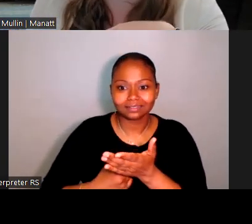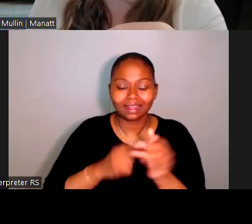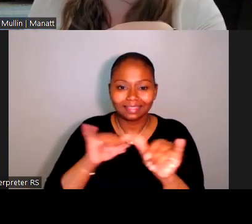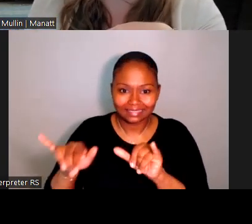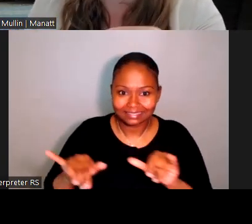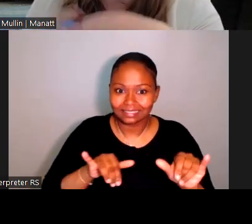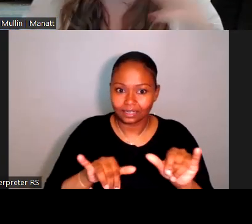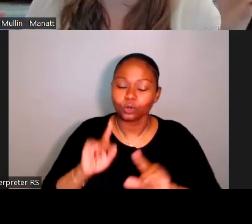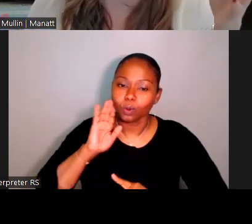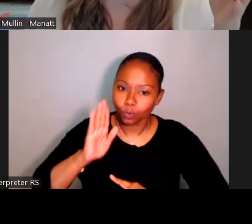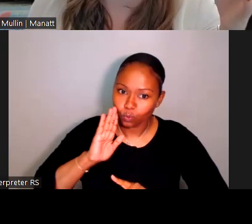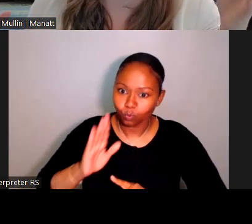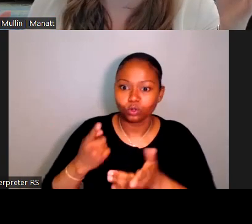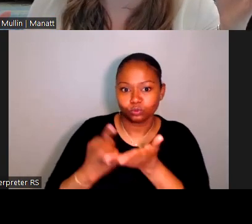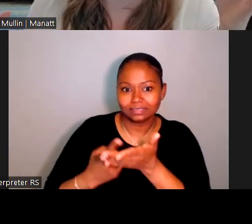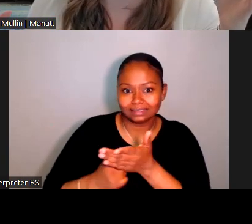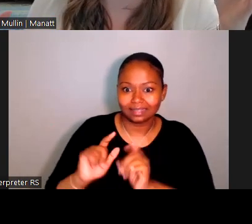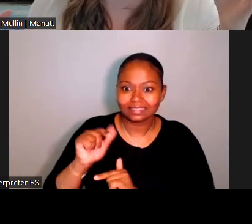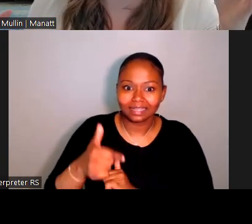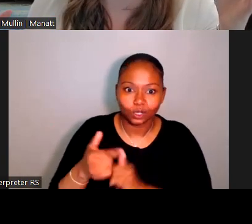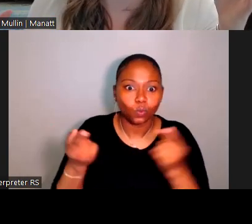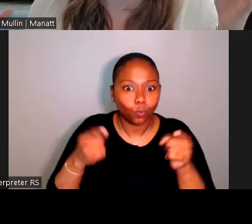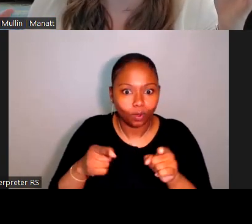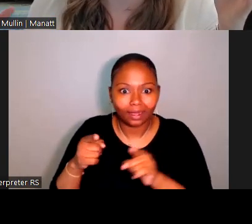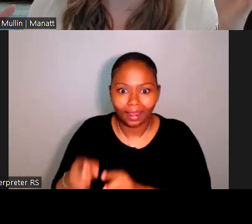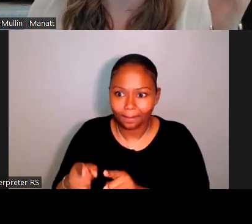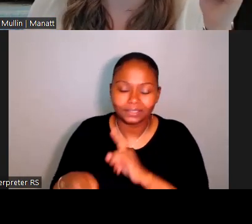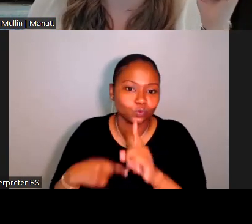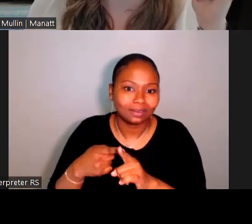a little bit later about what happens in a situation we can't anticipate.